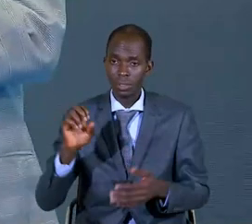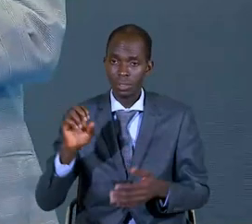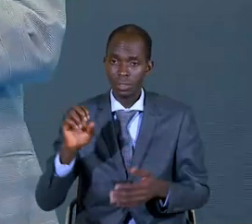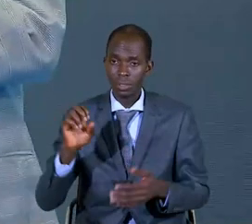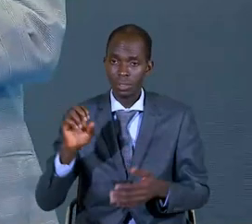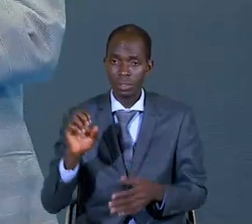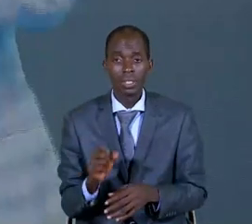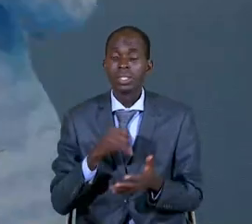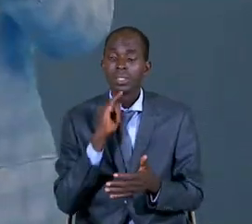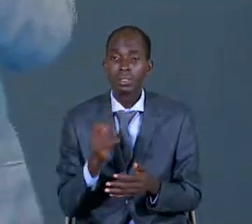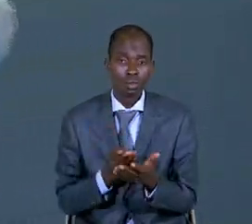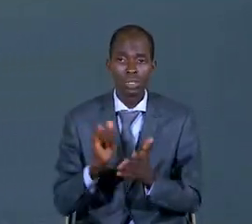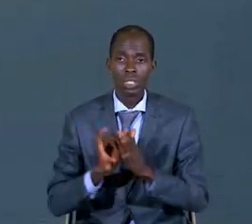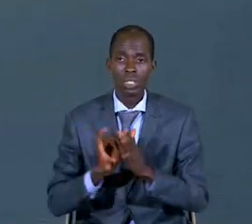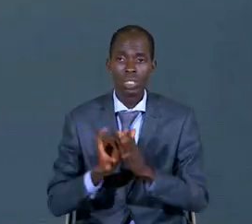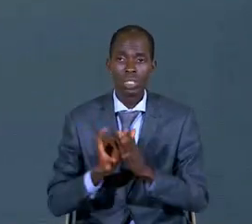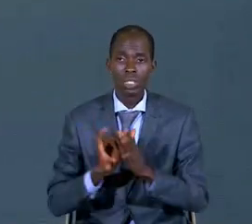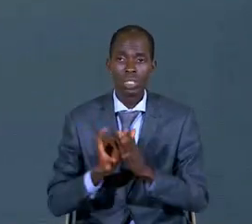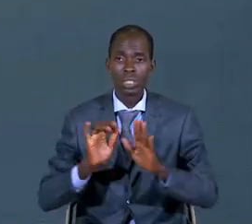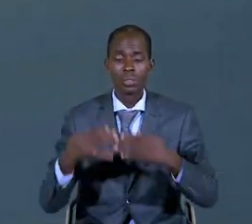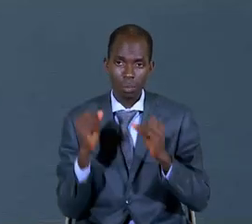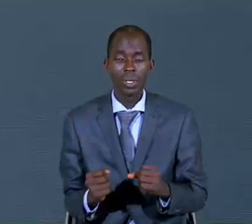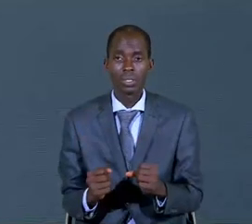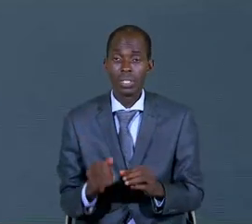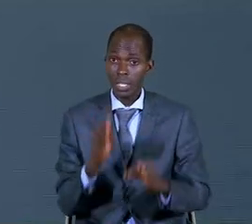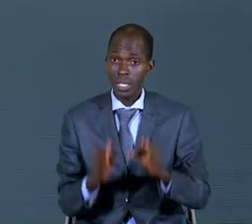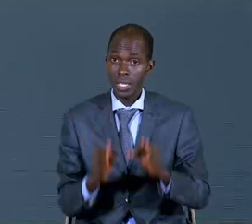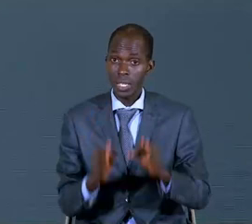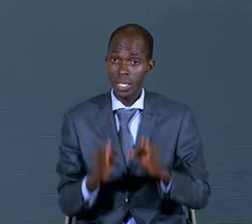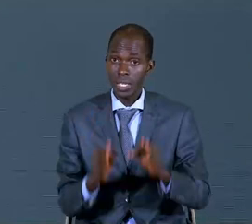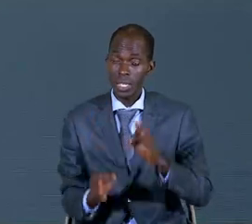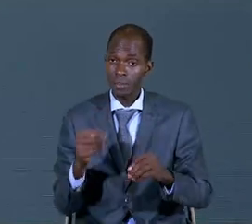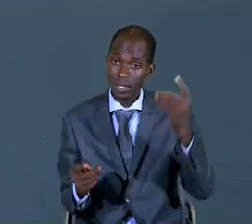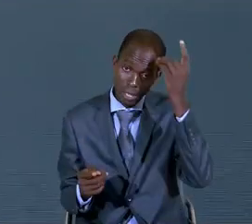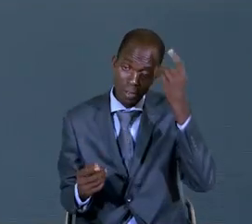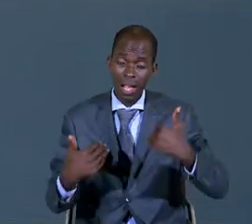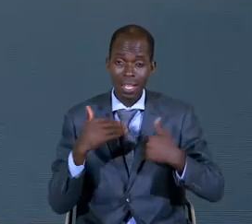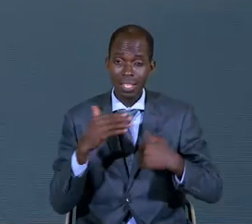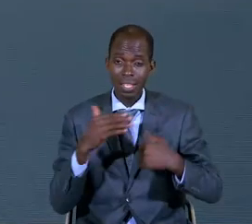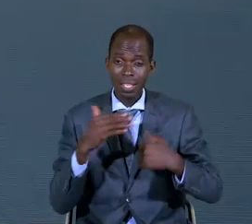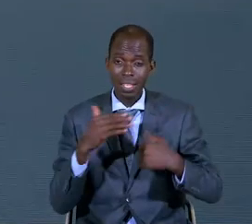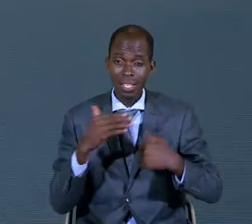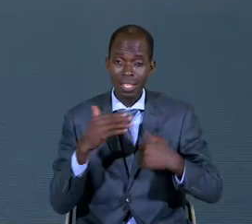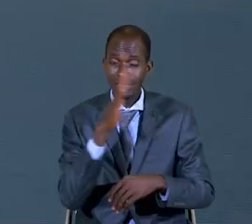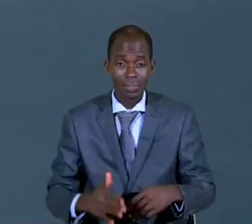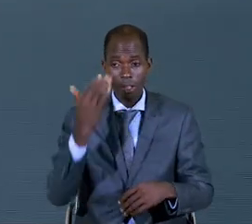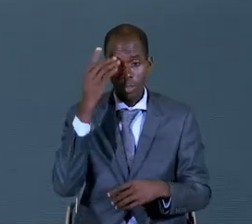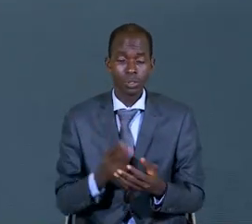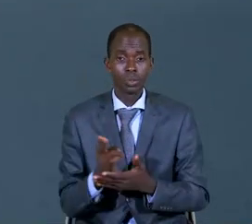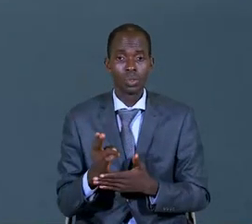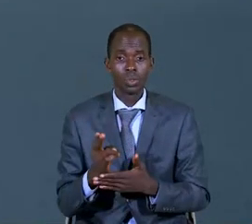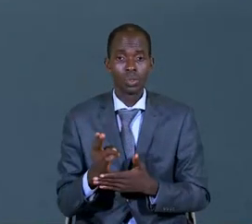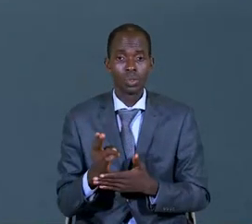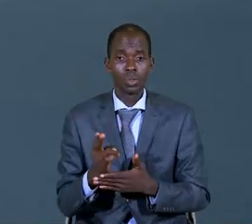that empowers. If the devil has never known the truth, has